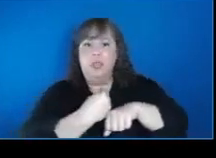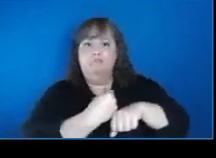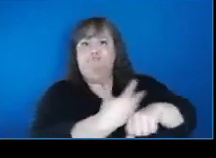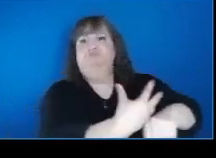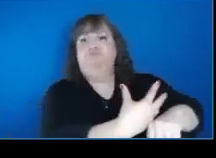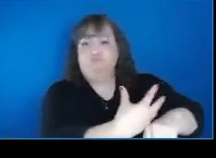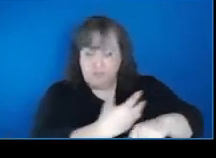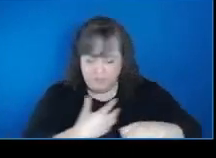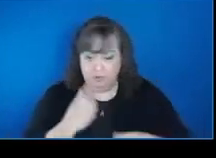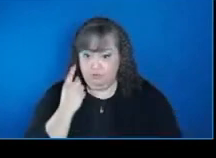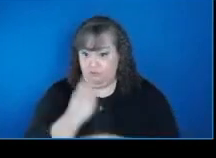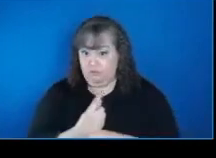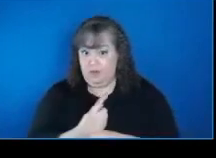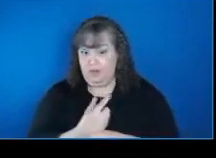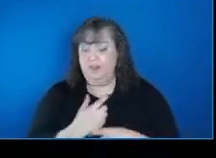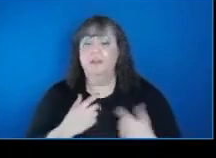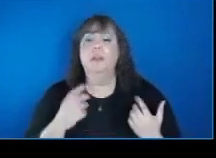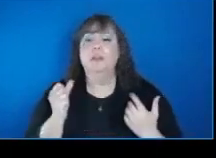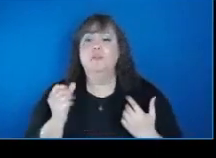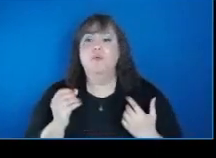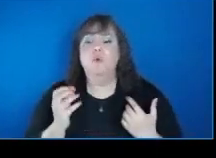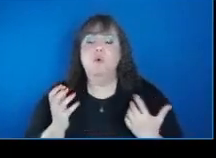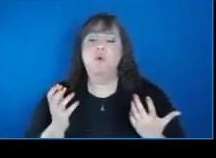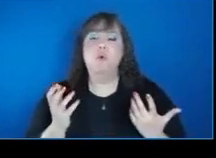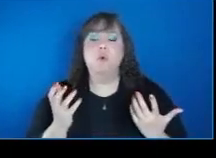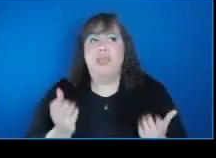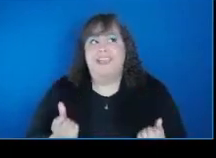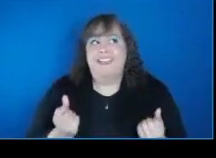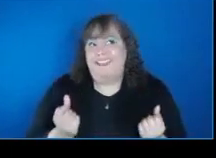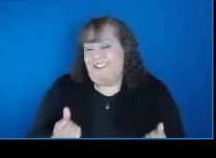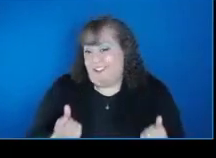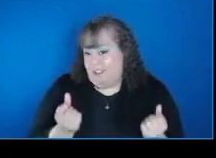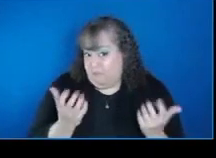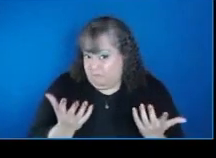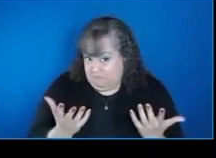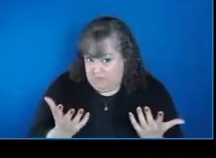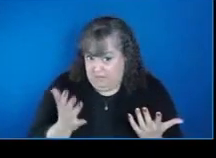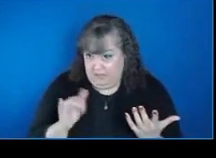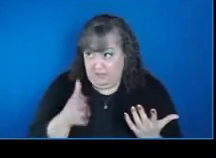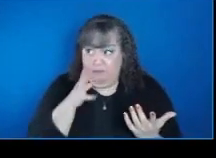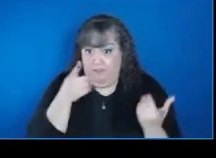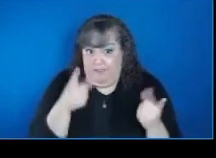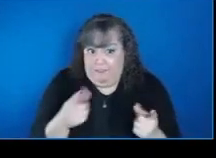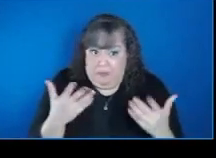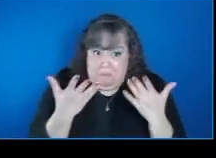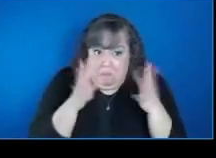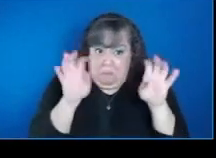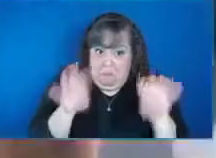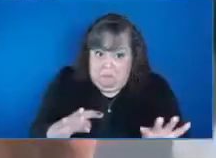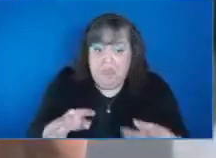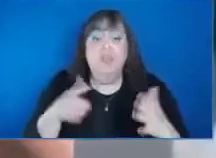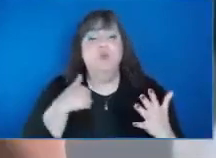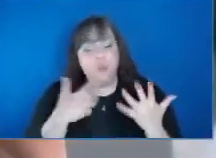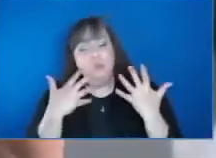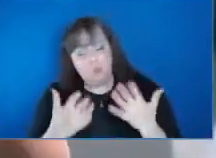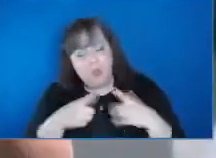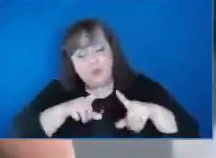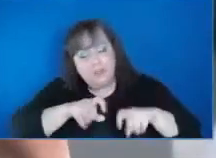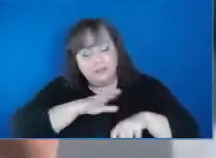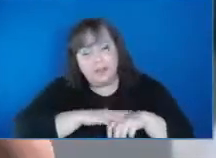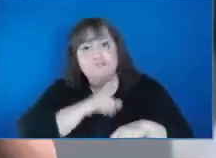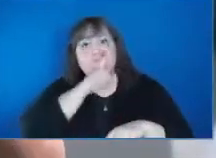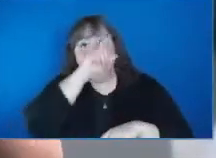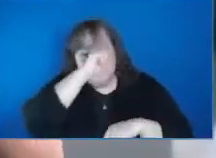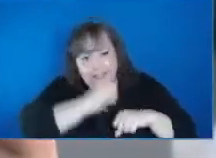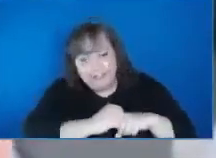out from it in the other way. And but how much of that happens is one of the reasons that we want to do this test on a real asteroid too, because real asteroids have different